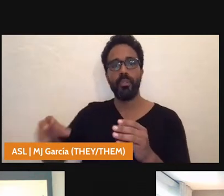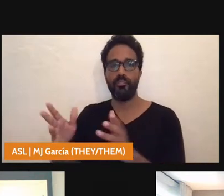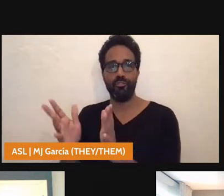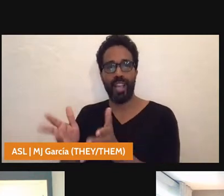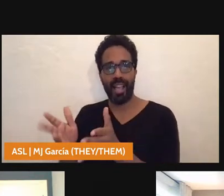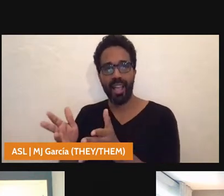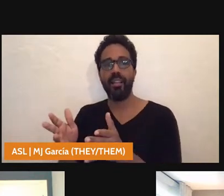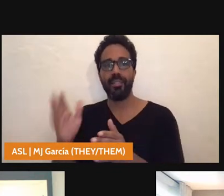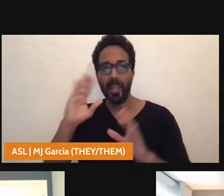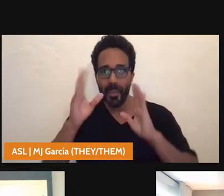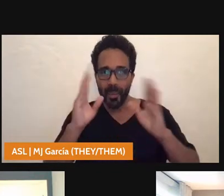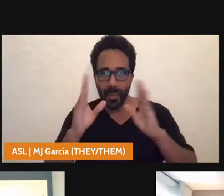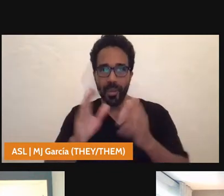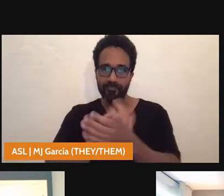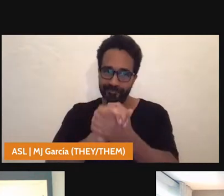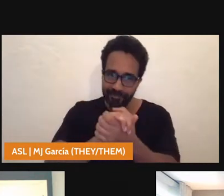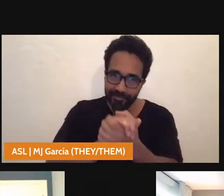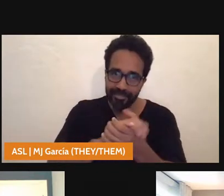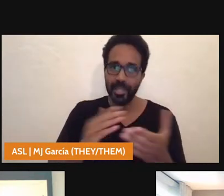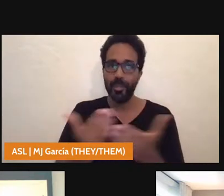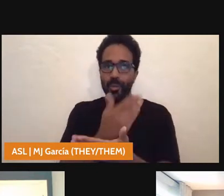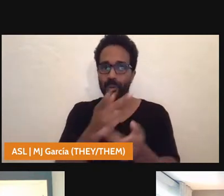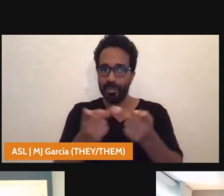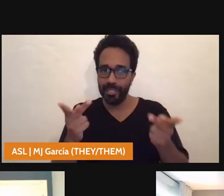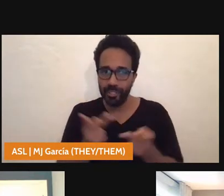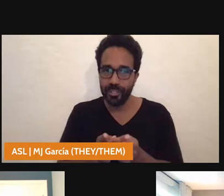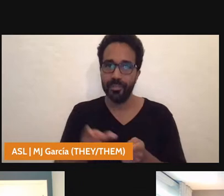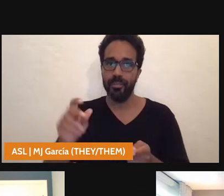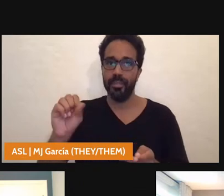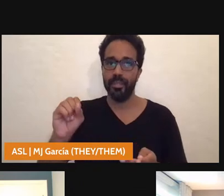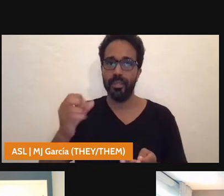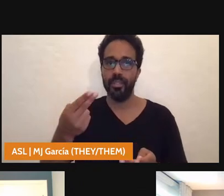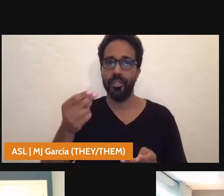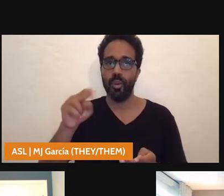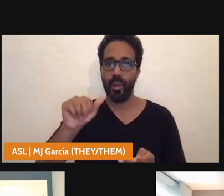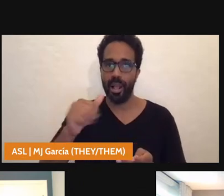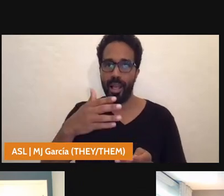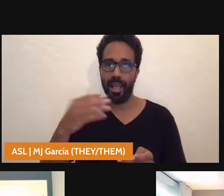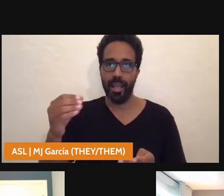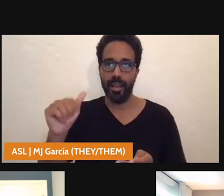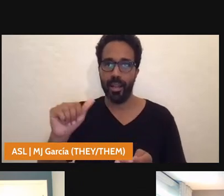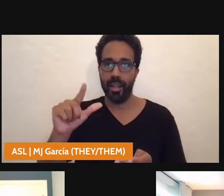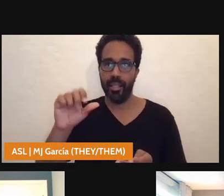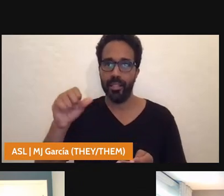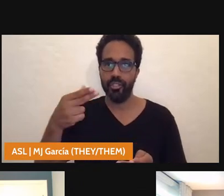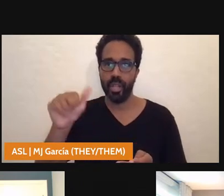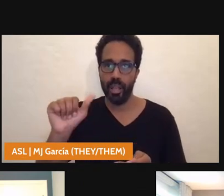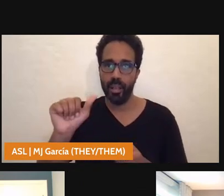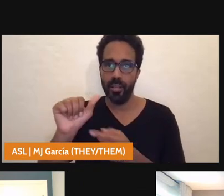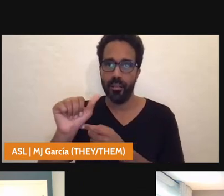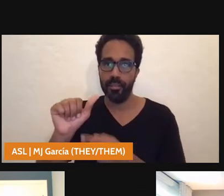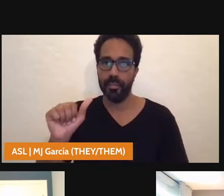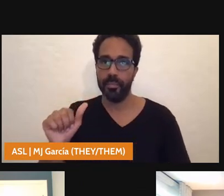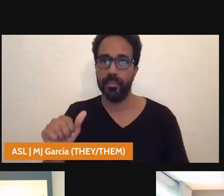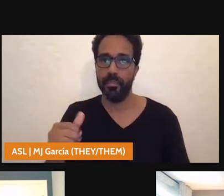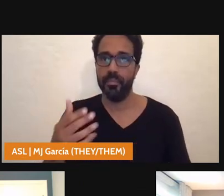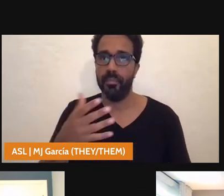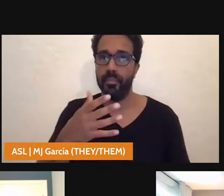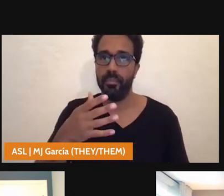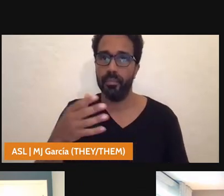their new positions for Shona and Alicia, but show some energy in the chat. Let us know that you are ready for this